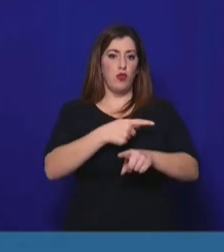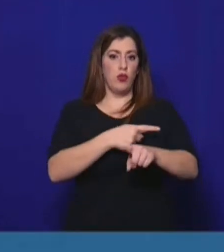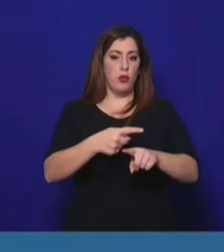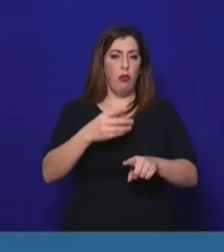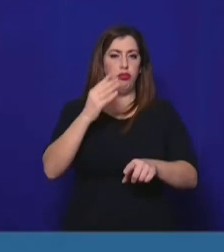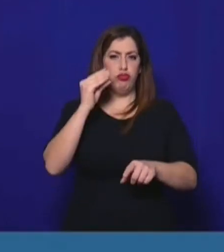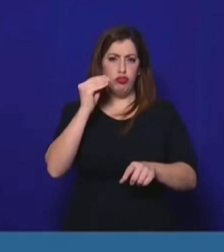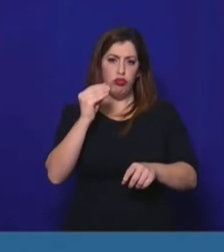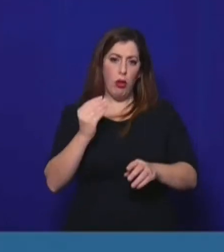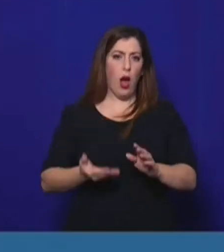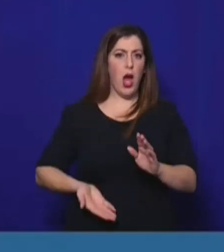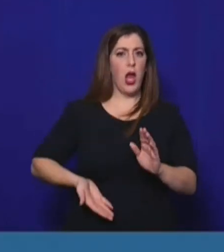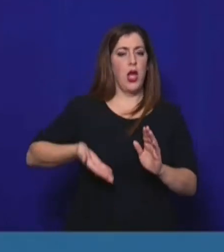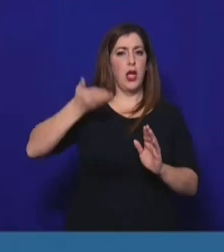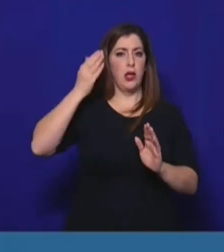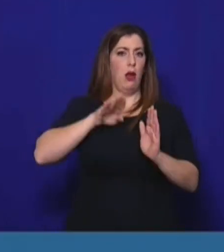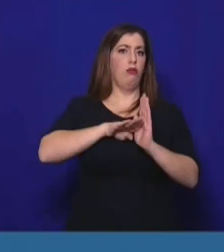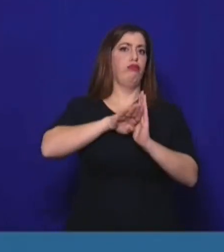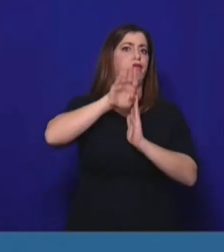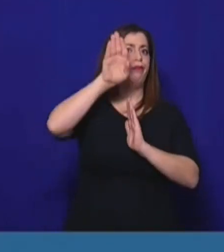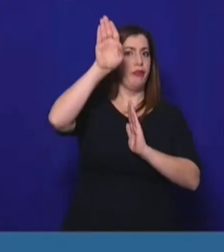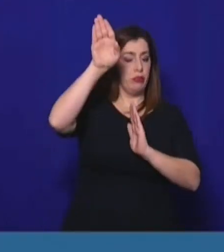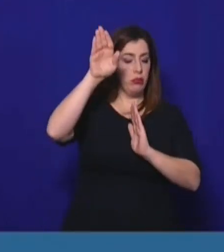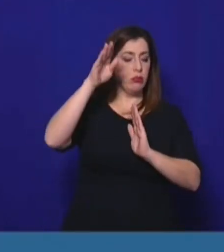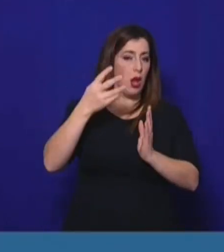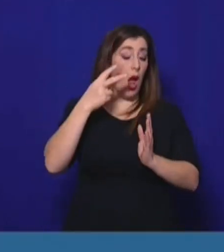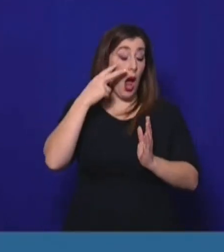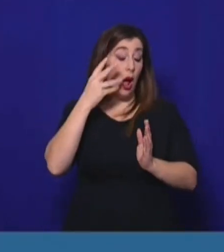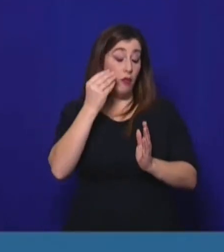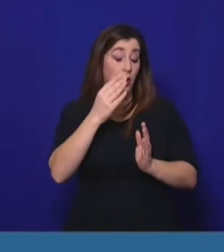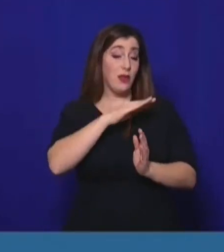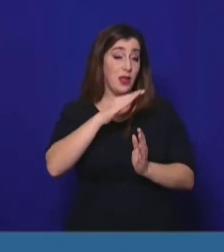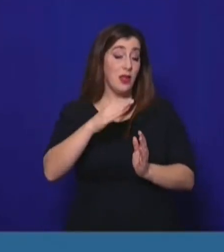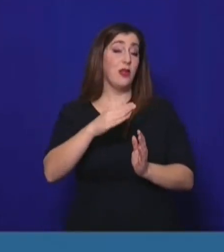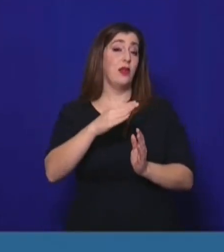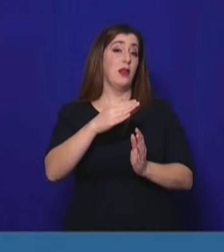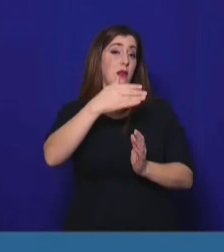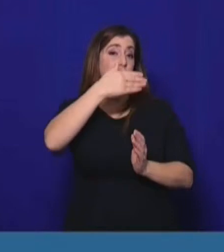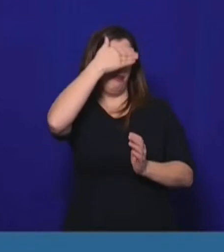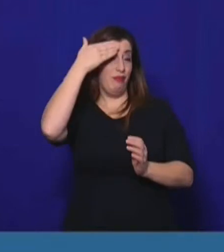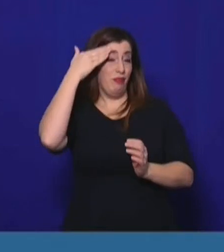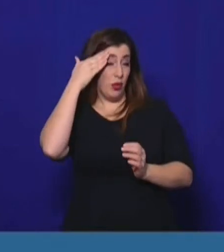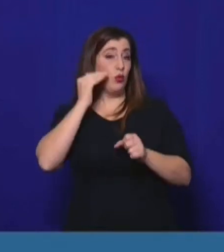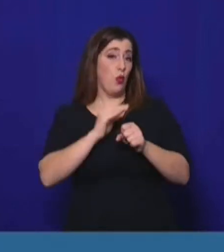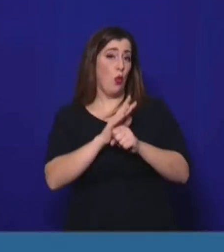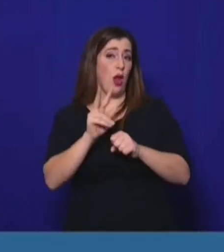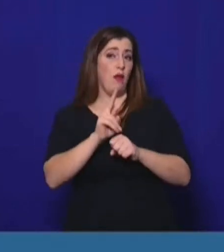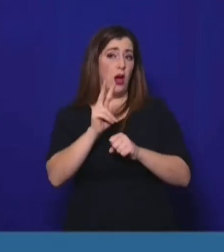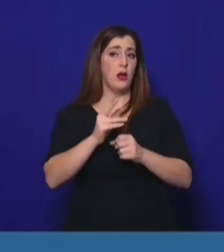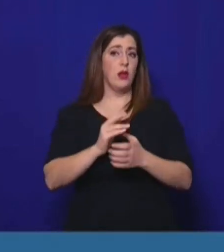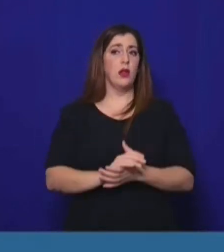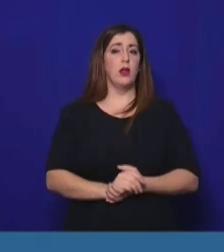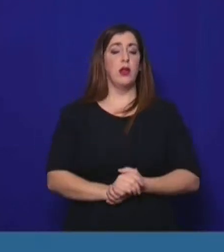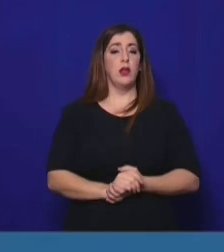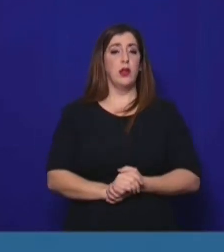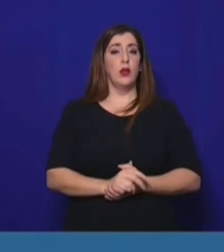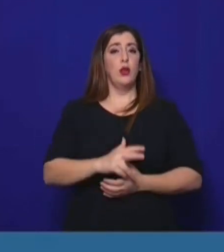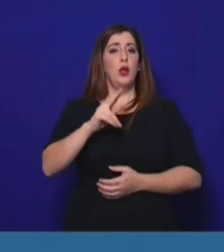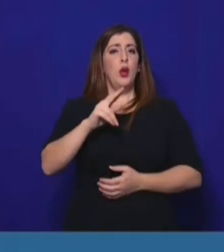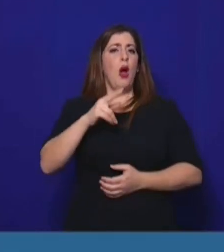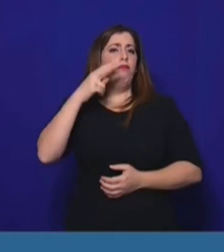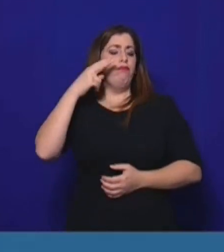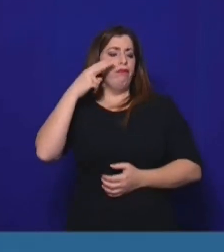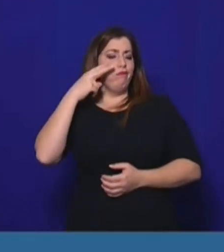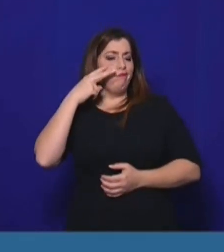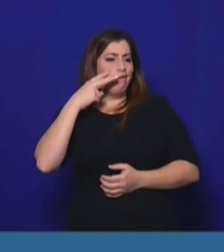ġimgħa fejn rajna każi ġodda minn faqet il-pandemija lura f'Marzu. Fil-jiem li għaddew smajna illi